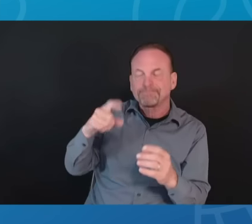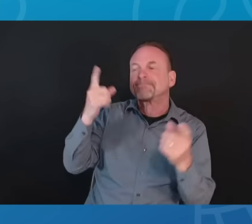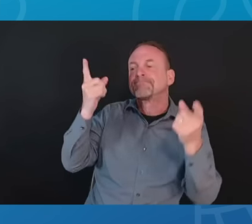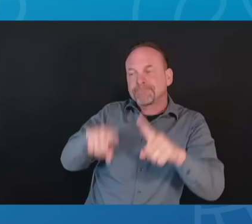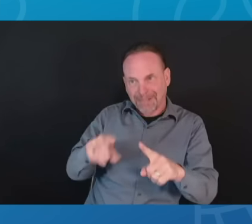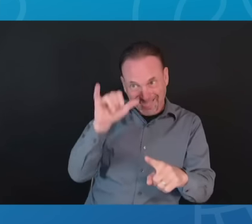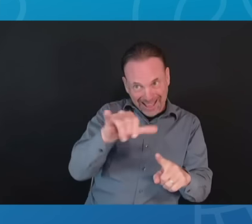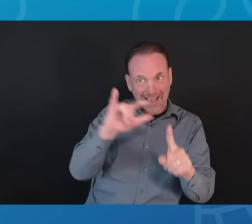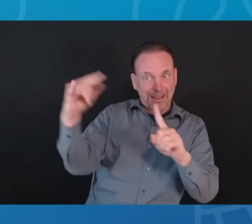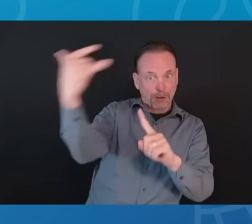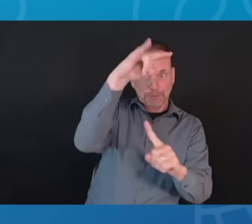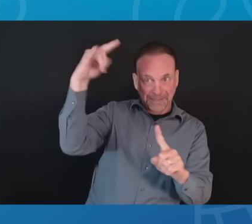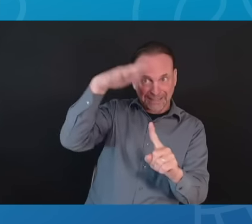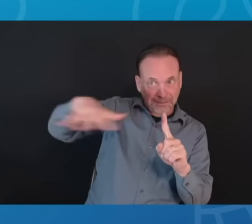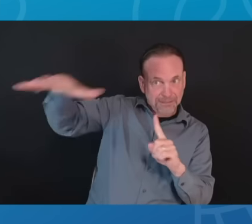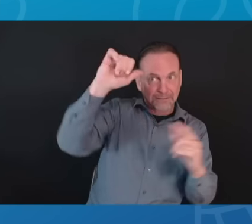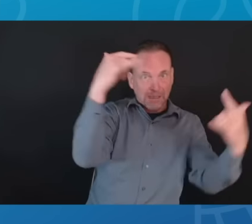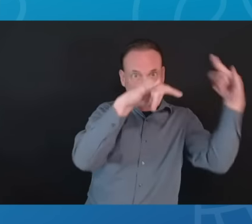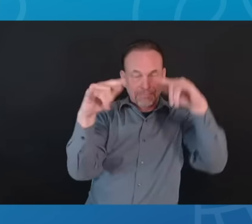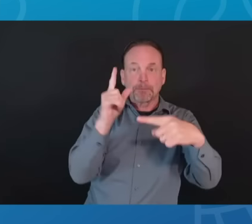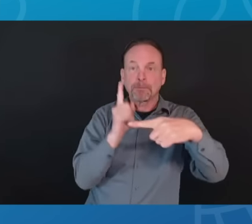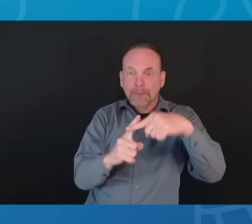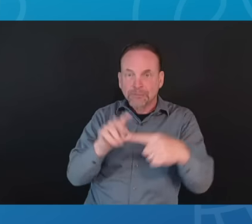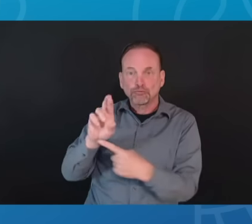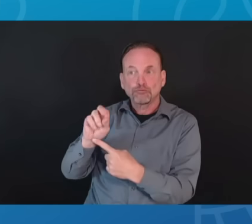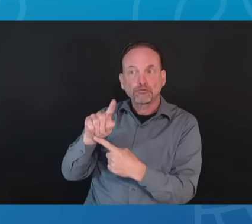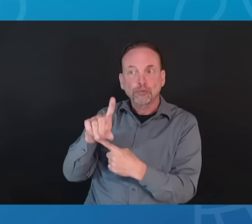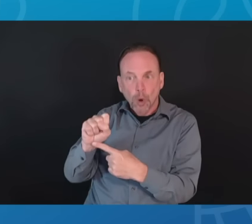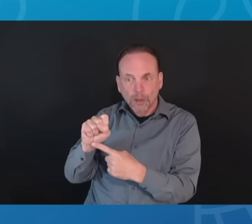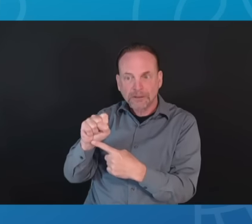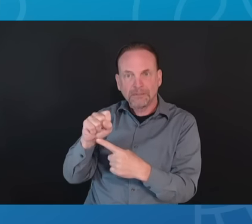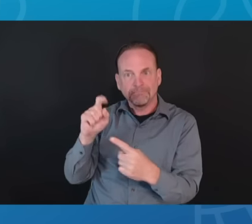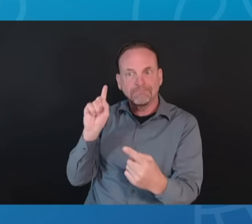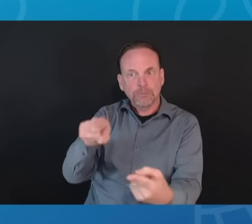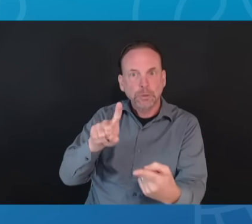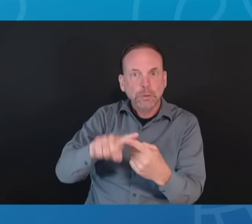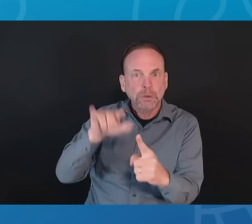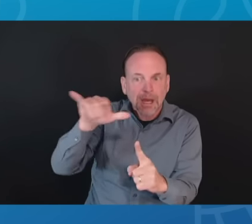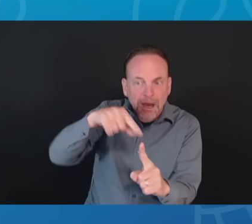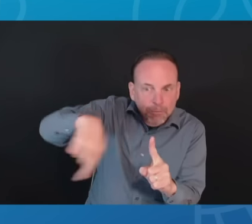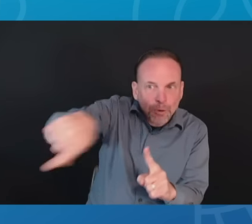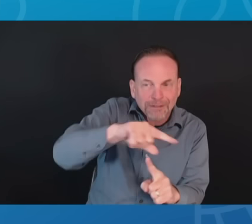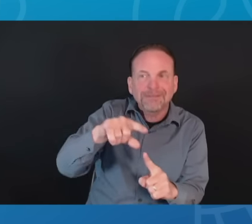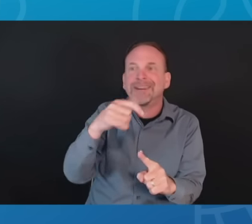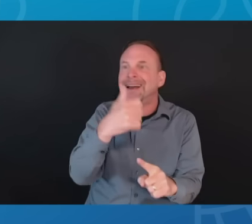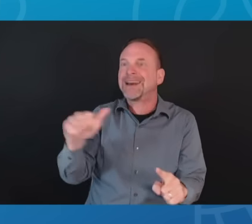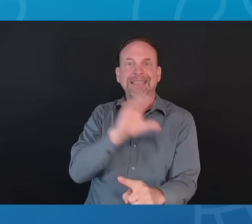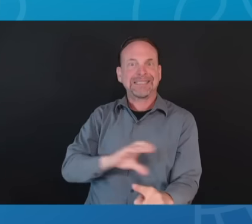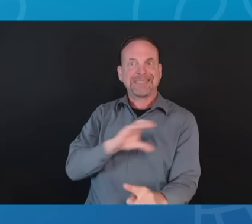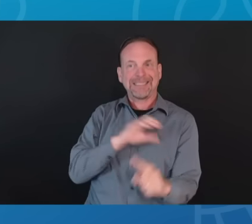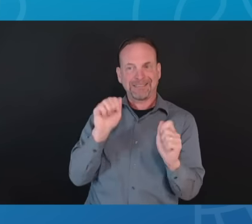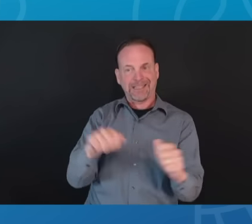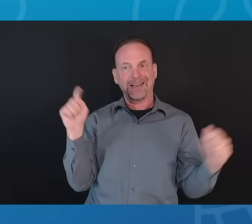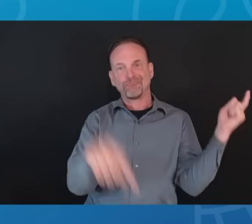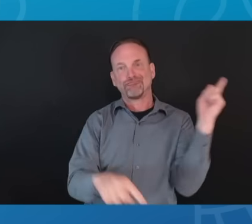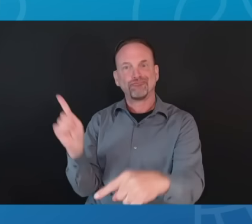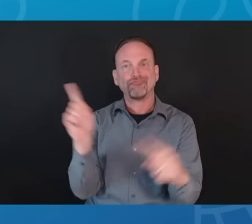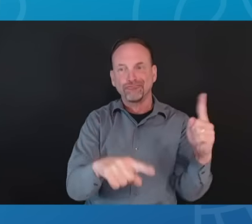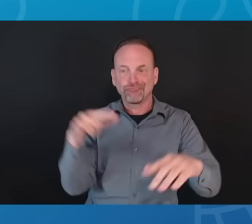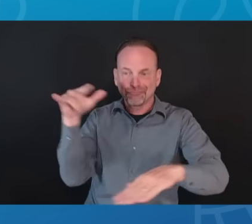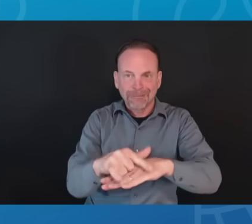also citizens of other countries who want to leave, be able to leave, can get out. So yes, we want to see the airport stay open and we want to see the roads to the airport be